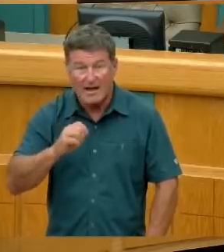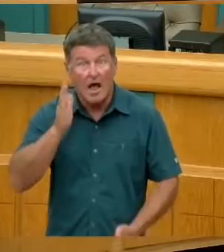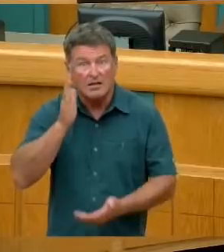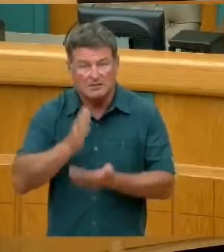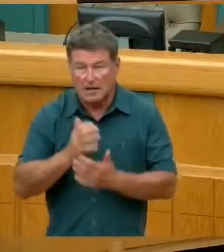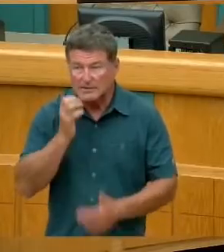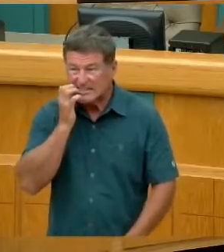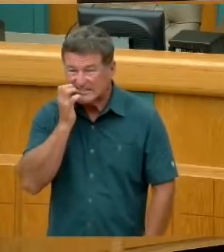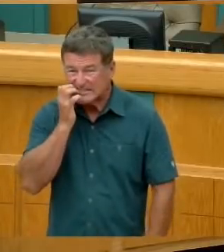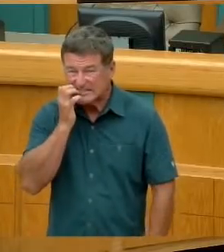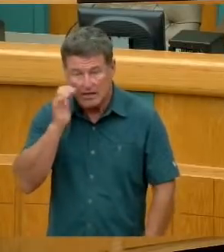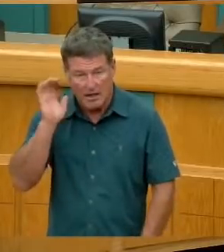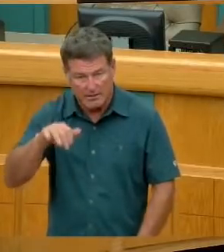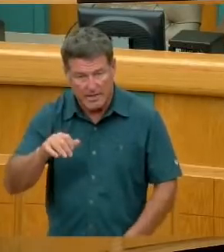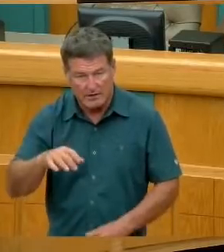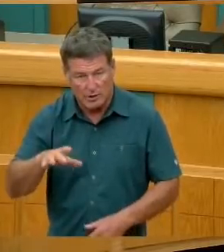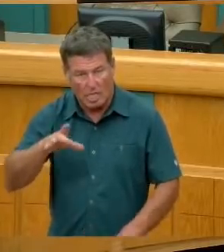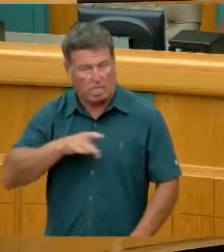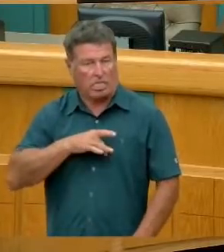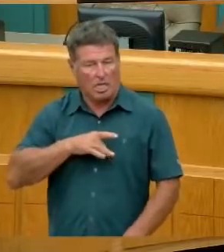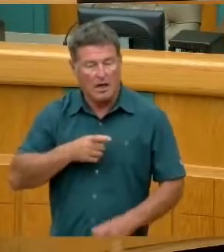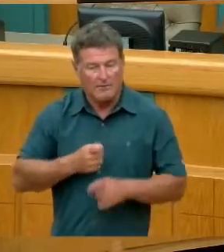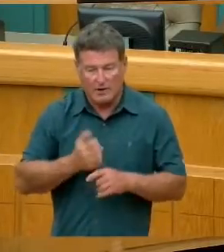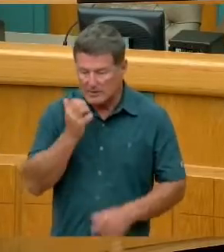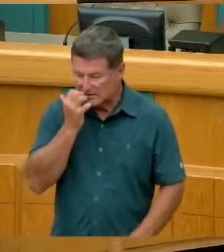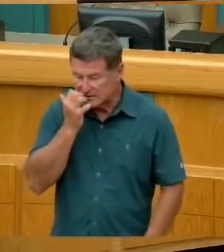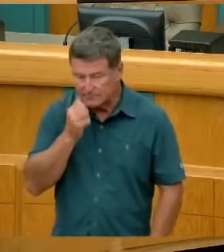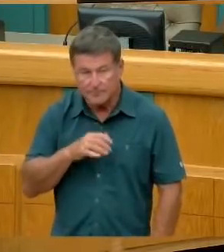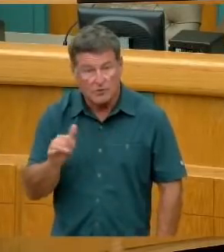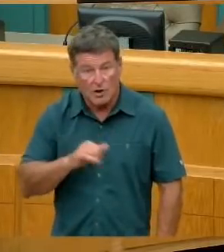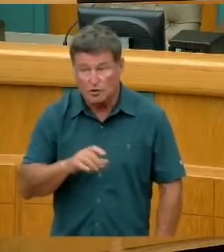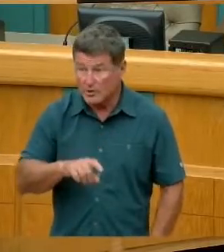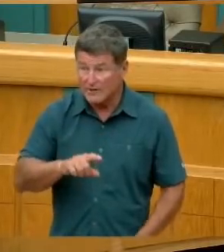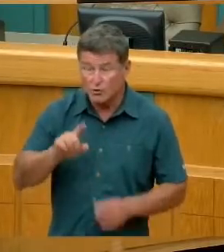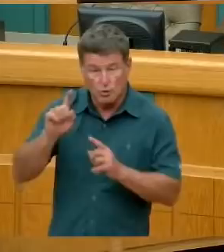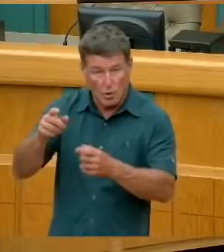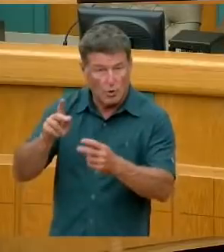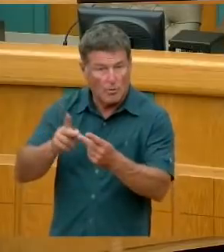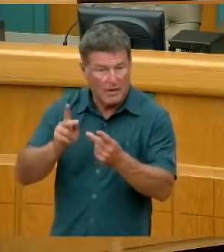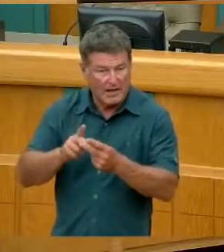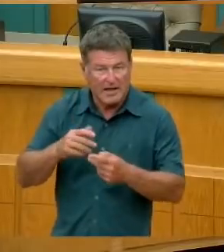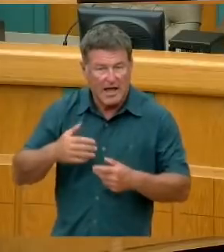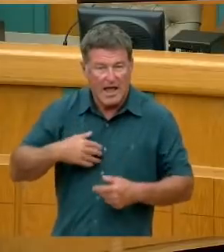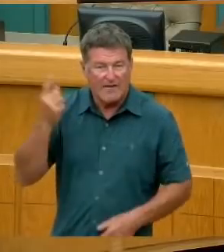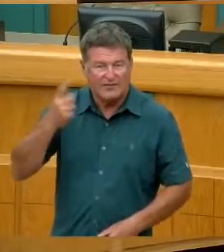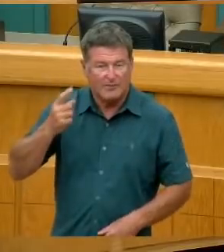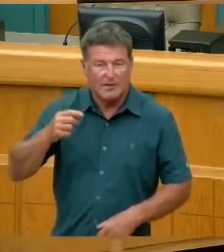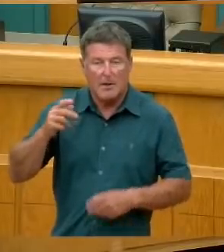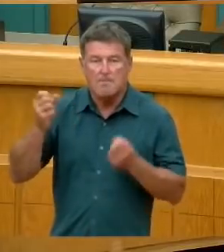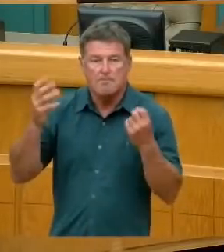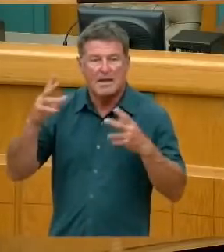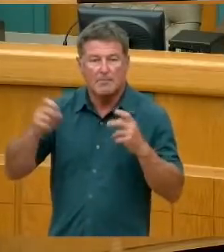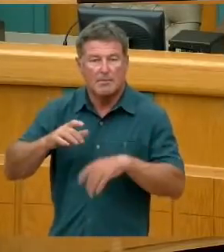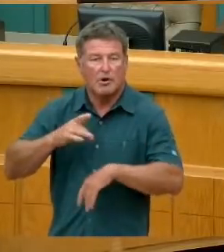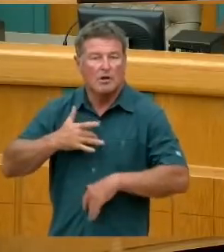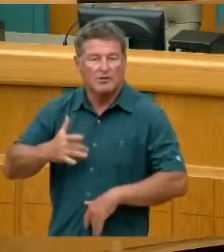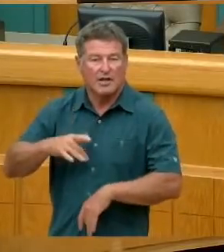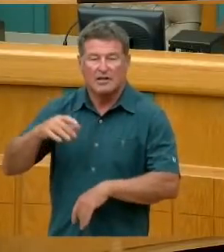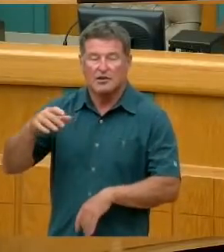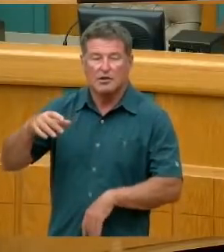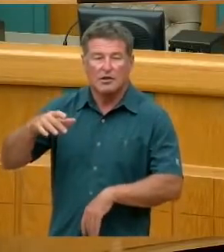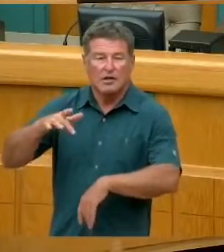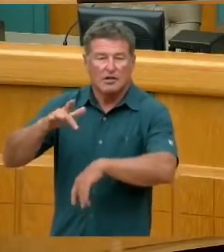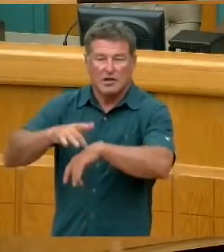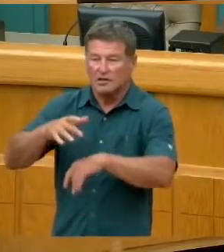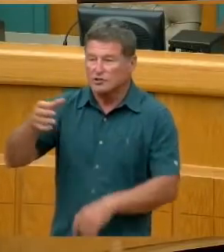infect yourself with the virus. Also, clean and disinfect frequently touched objects. I heard Judge Maderi